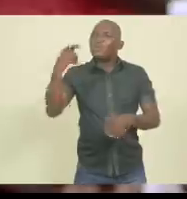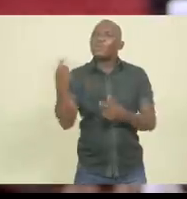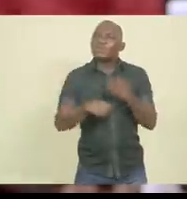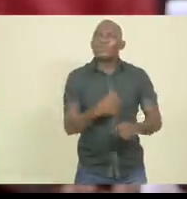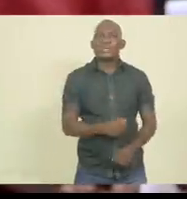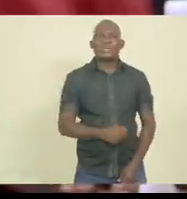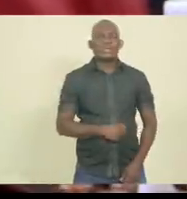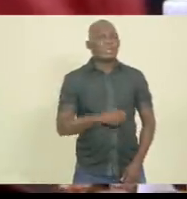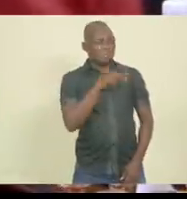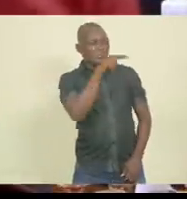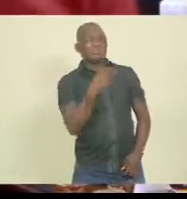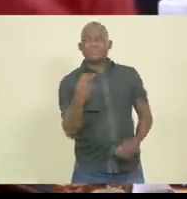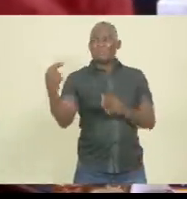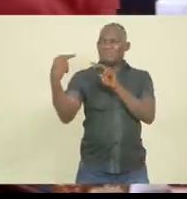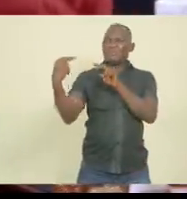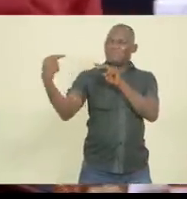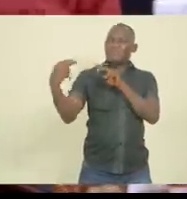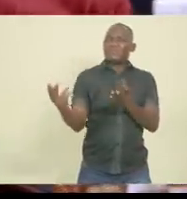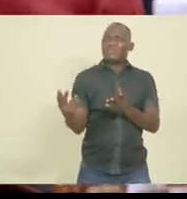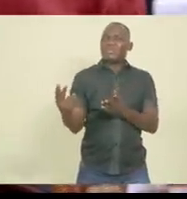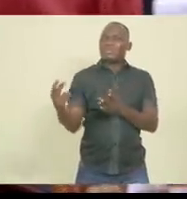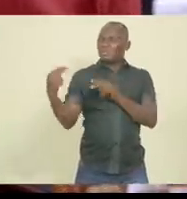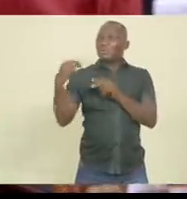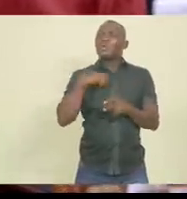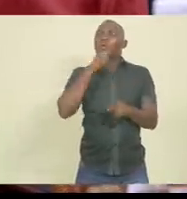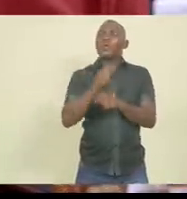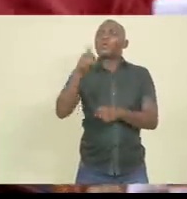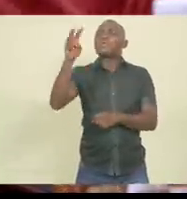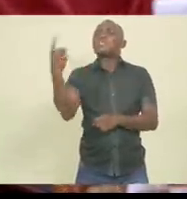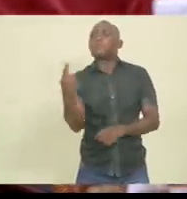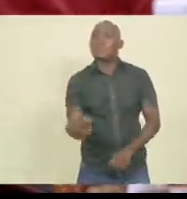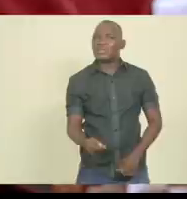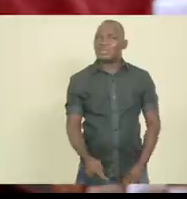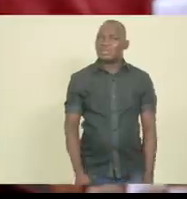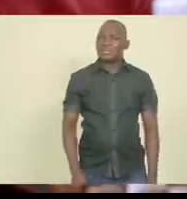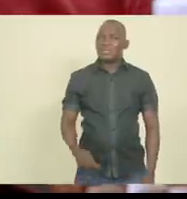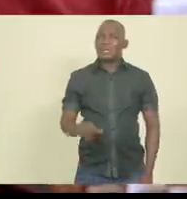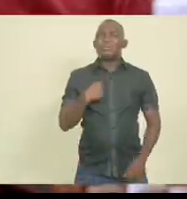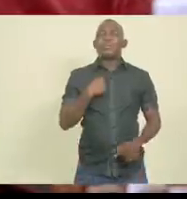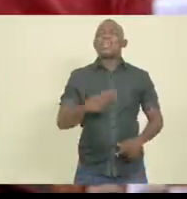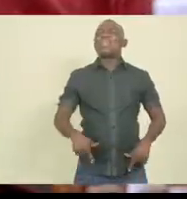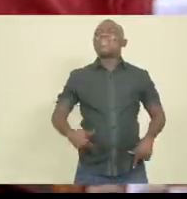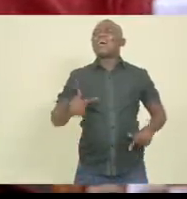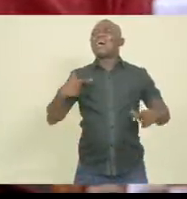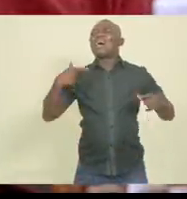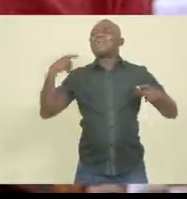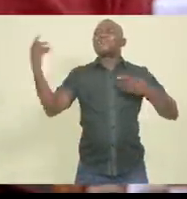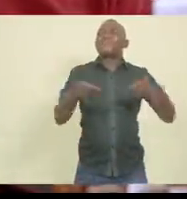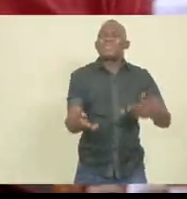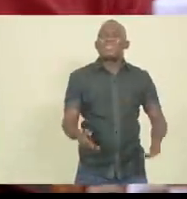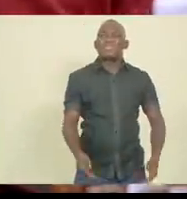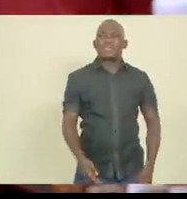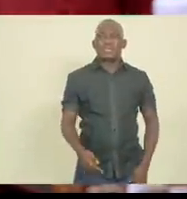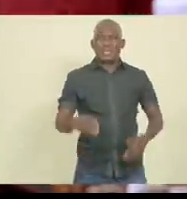I mean, come on, look at me. I'm only 26 years old, and my mates are living their lives to the fullest.